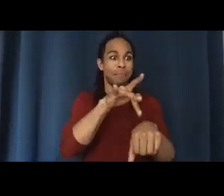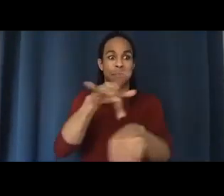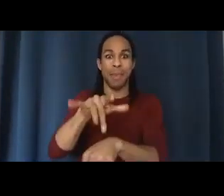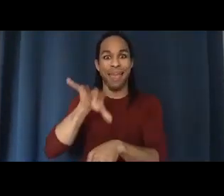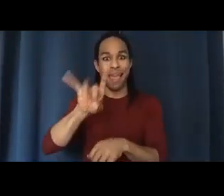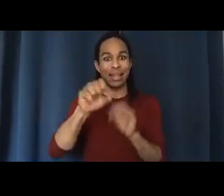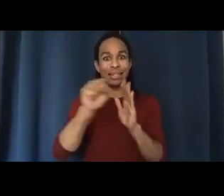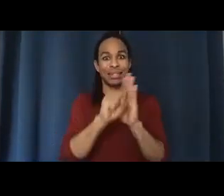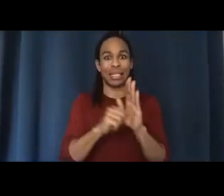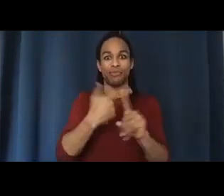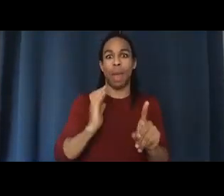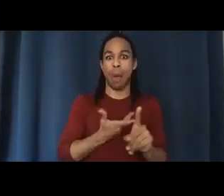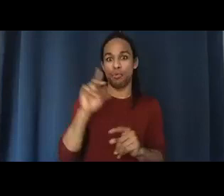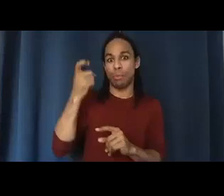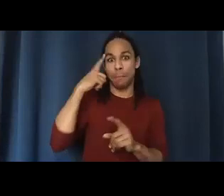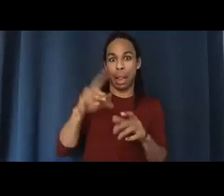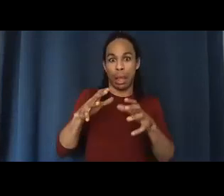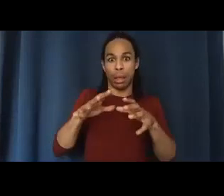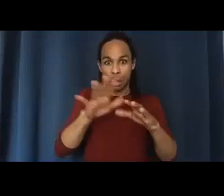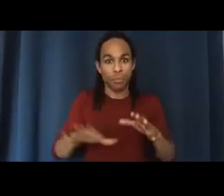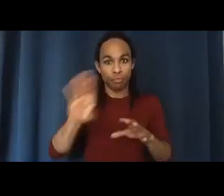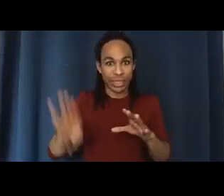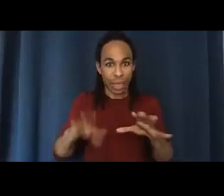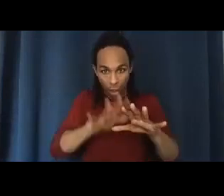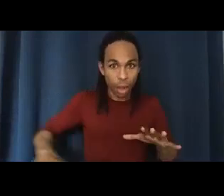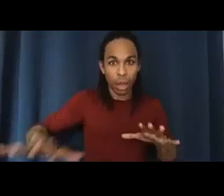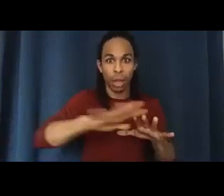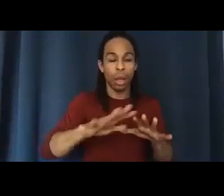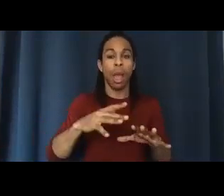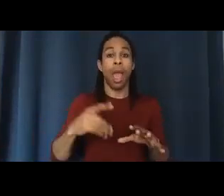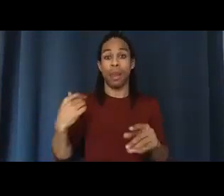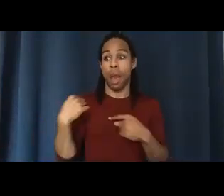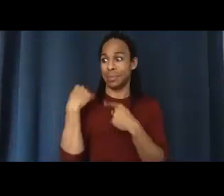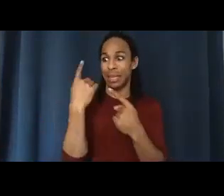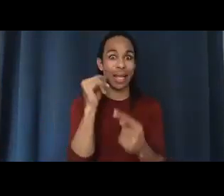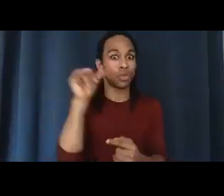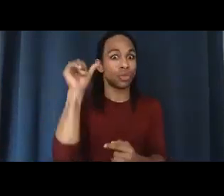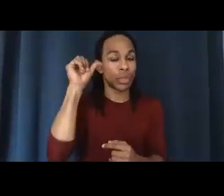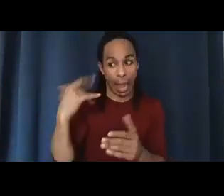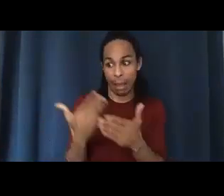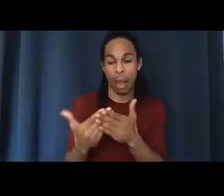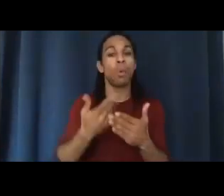And up until yesterday, we have 17